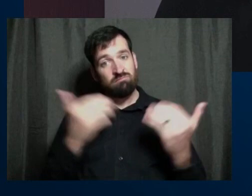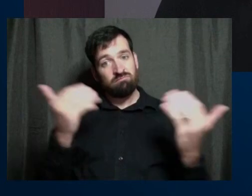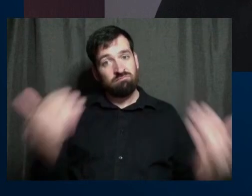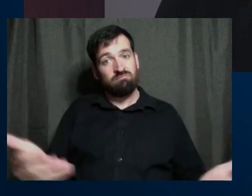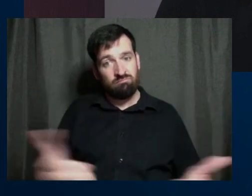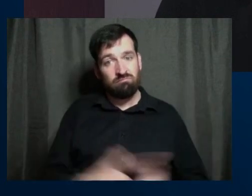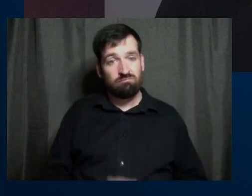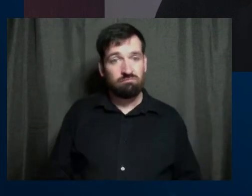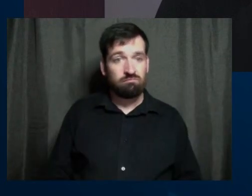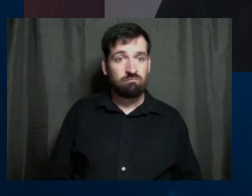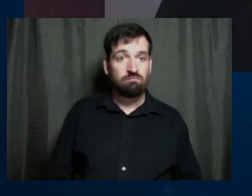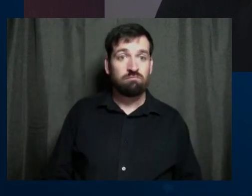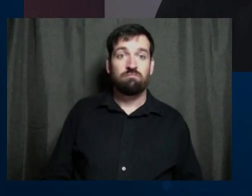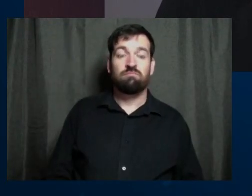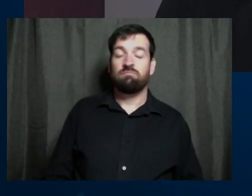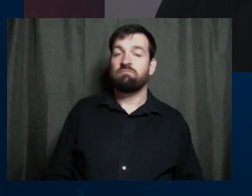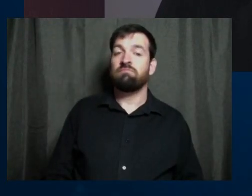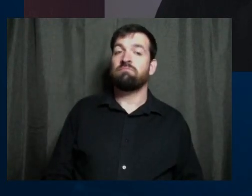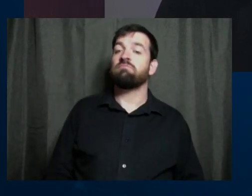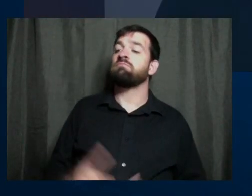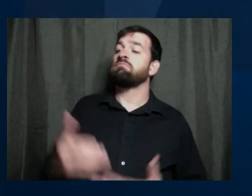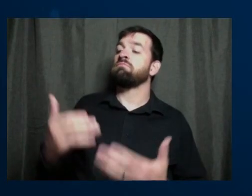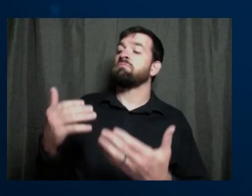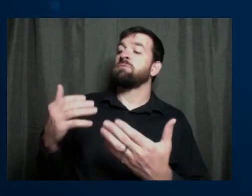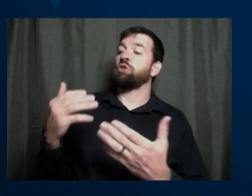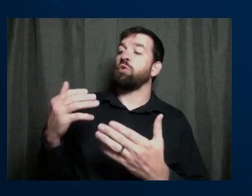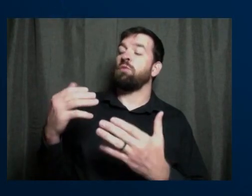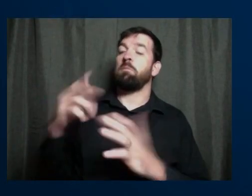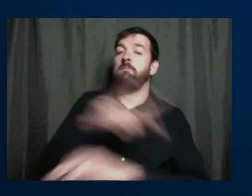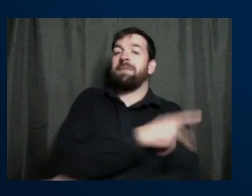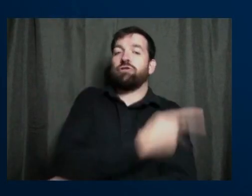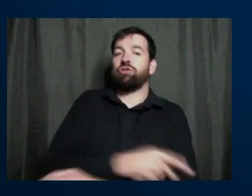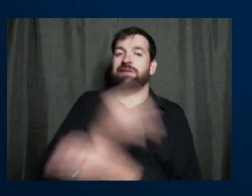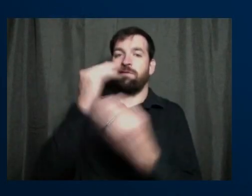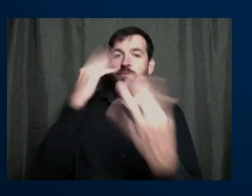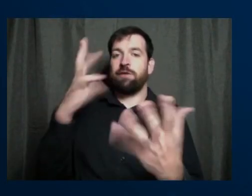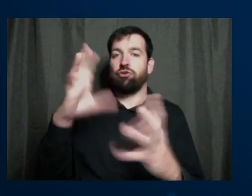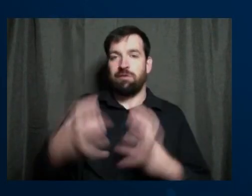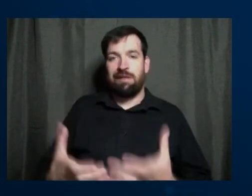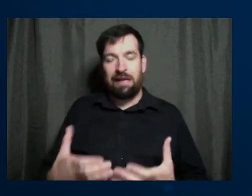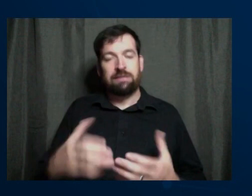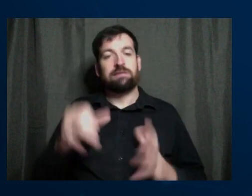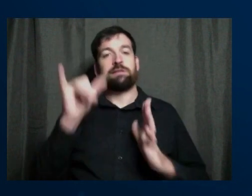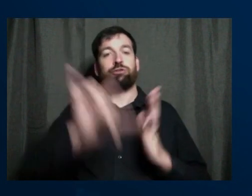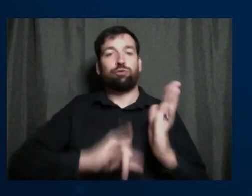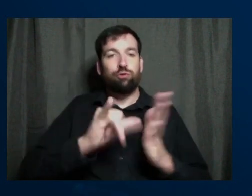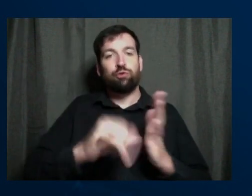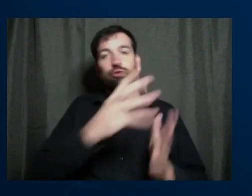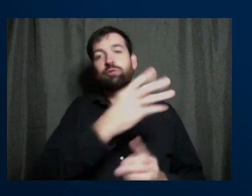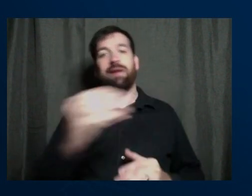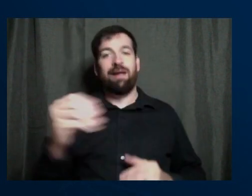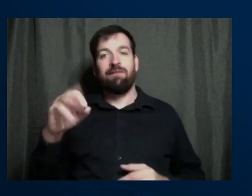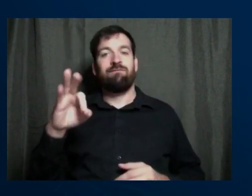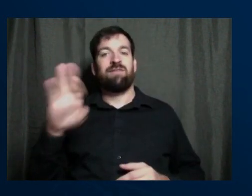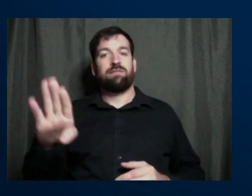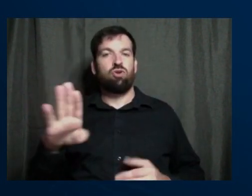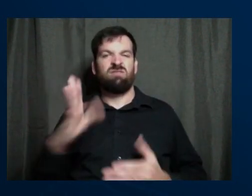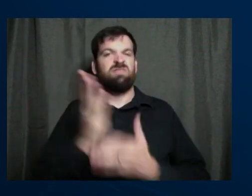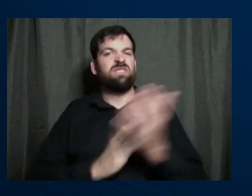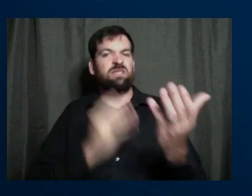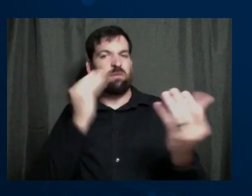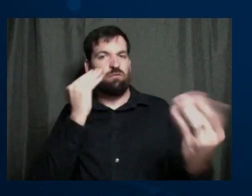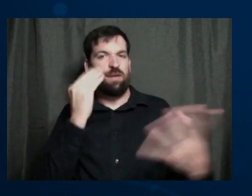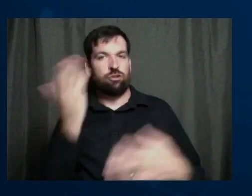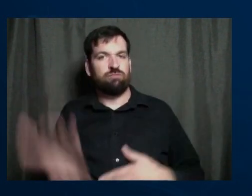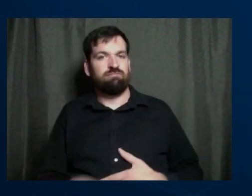going to put information about the patient education classes up on our Facebook and our YouTube feeds. There's some information right there. It's